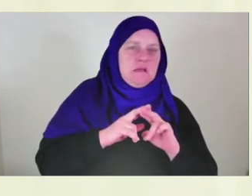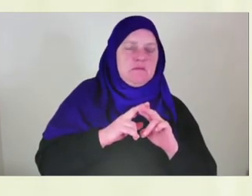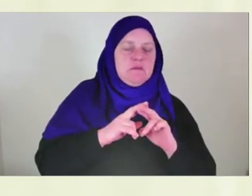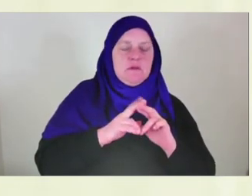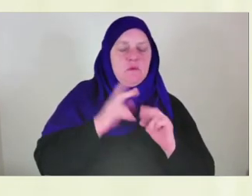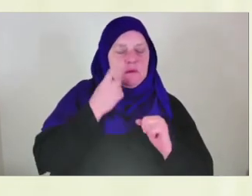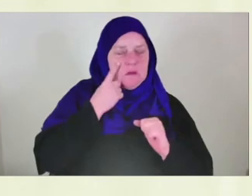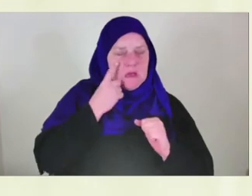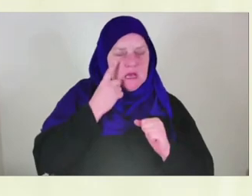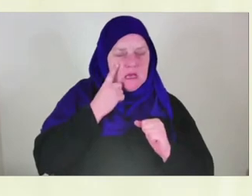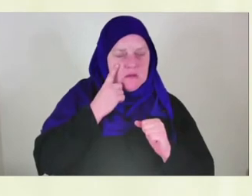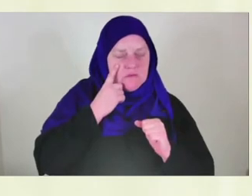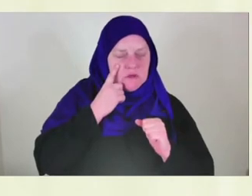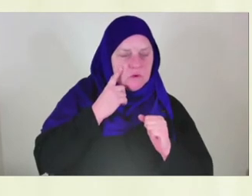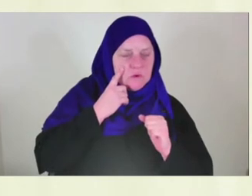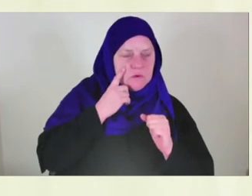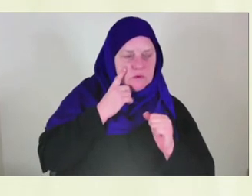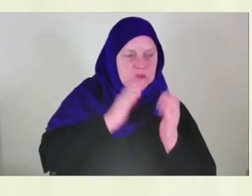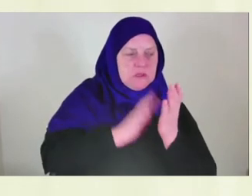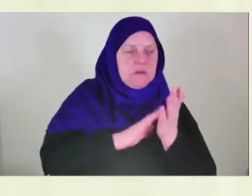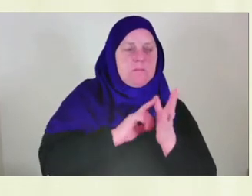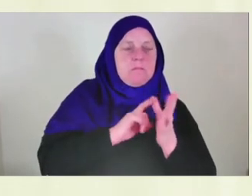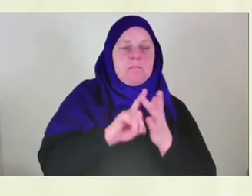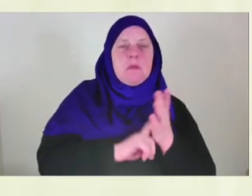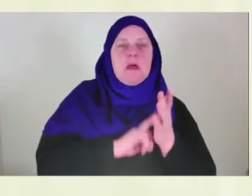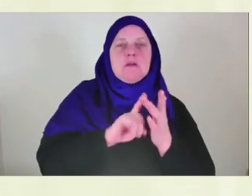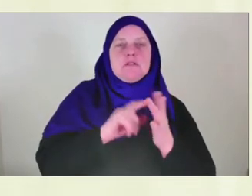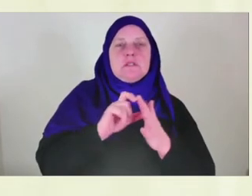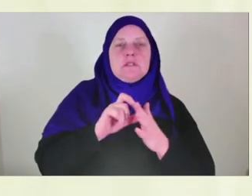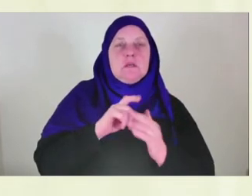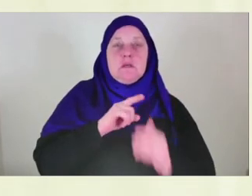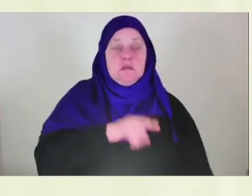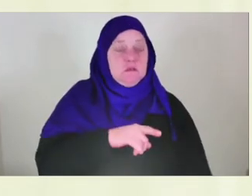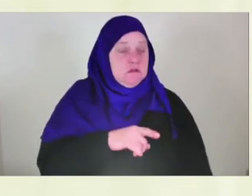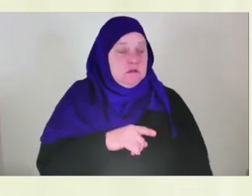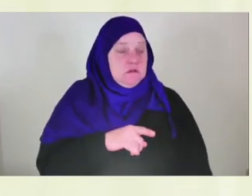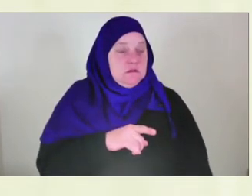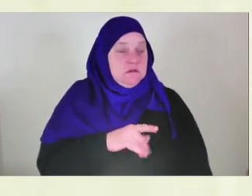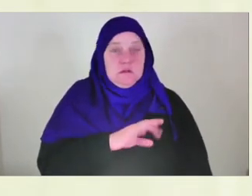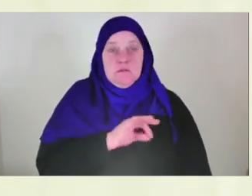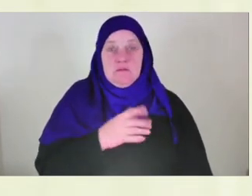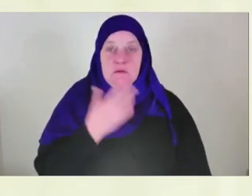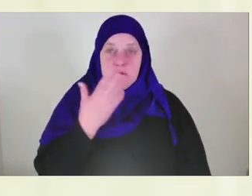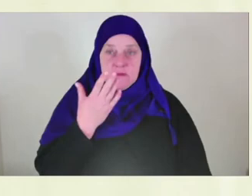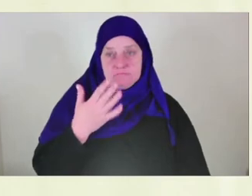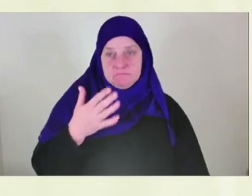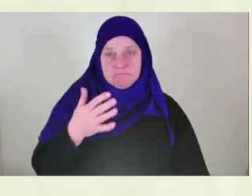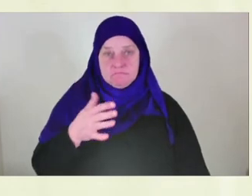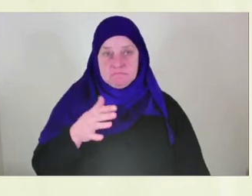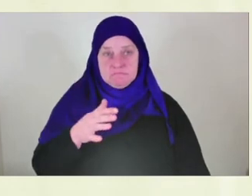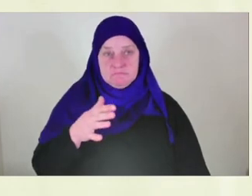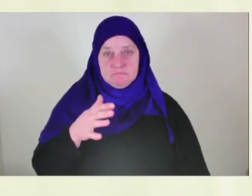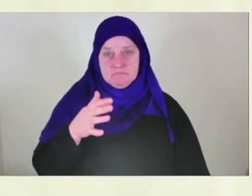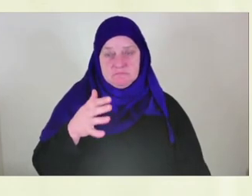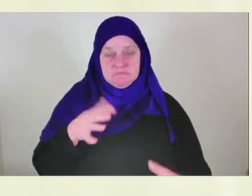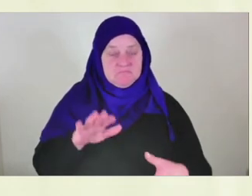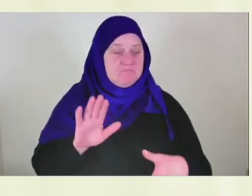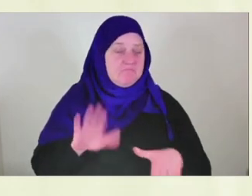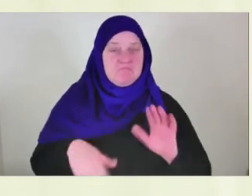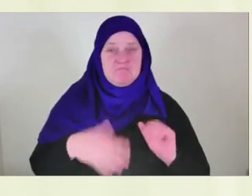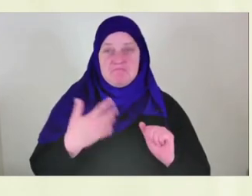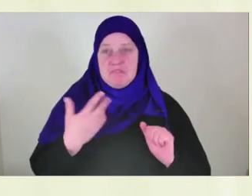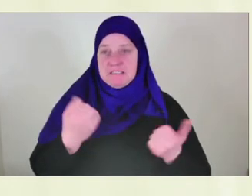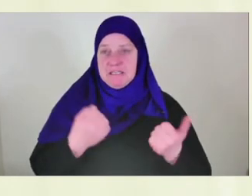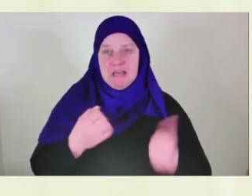Bakr Sistani driving a Range Rover. Like, seriously, that's not how they live. And people that go there will actually tell you, you see how they live. It's a very simple